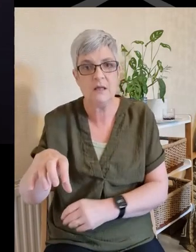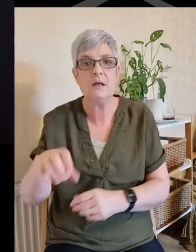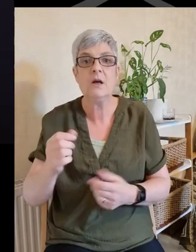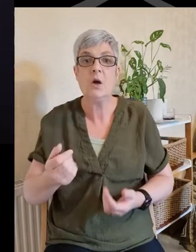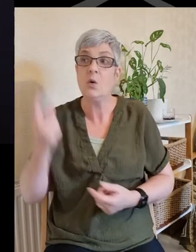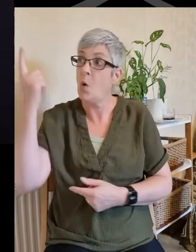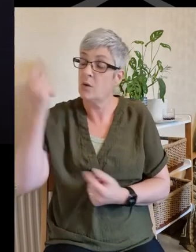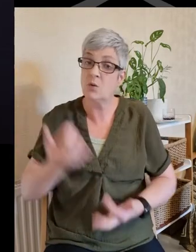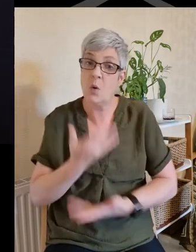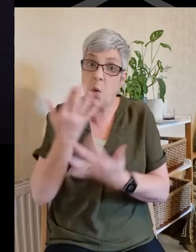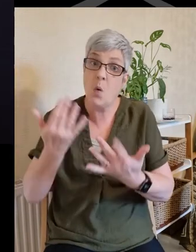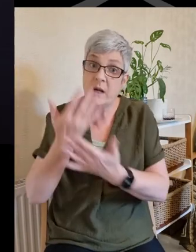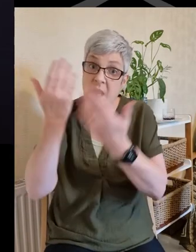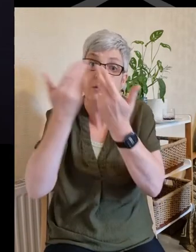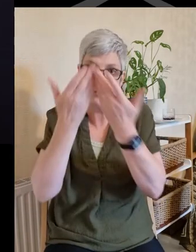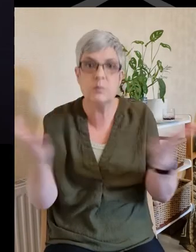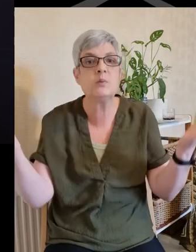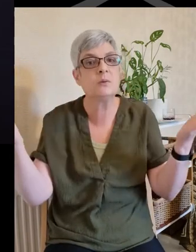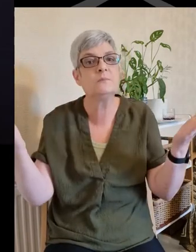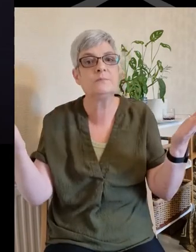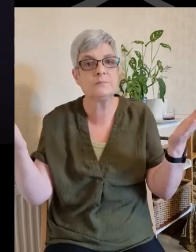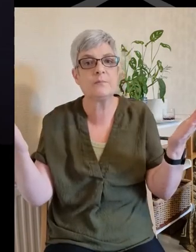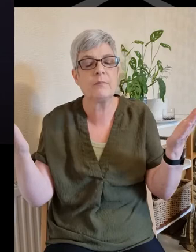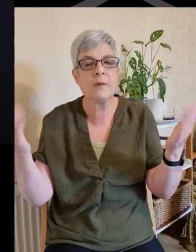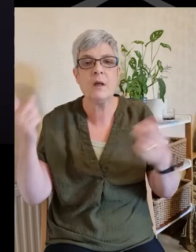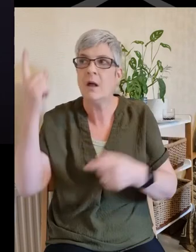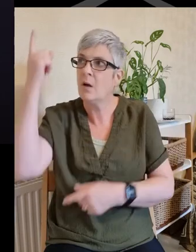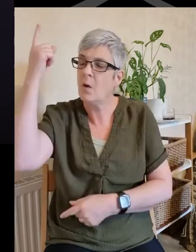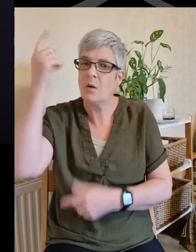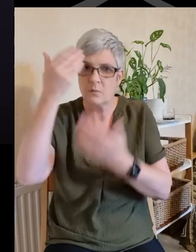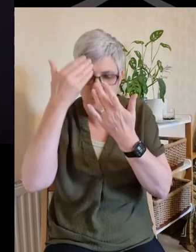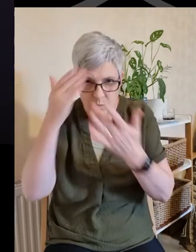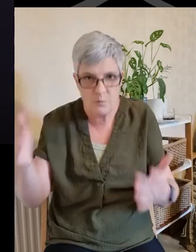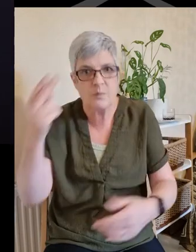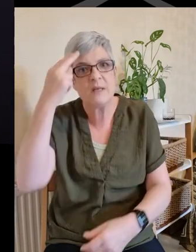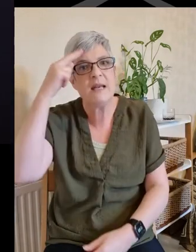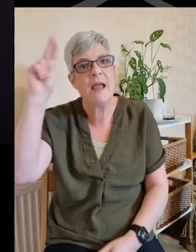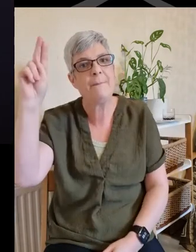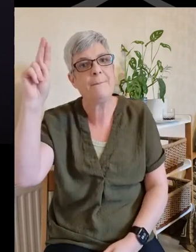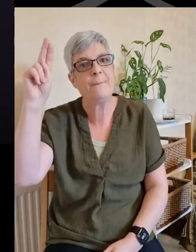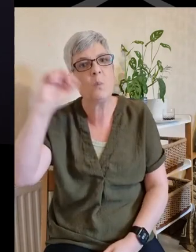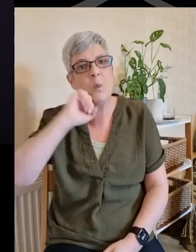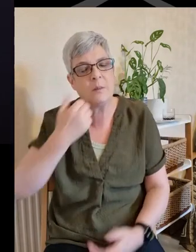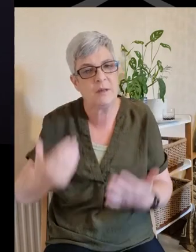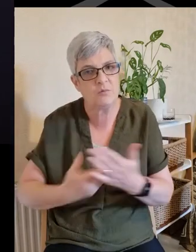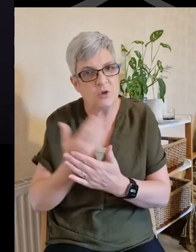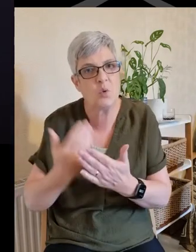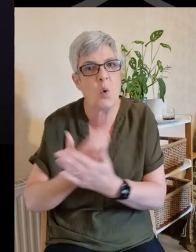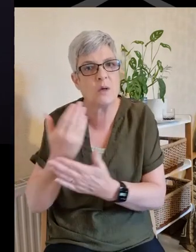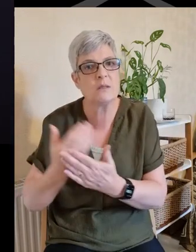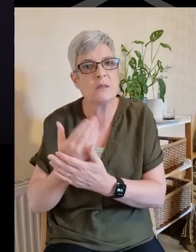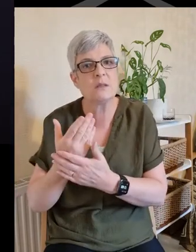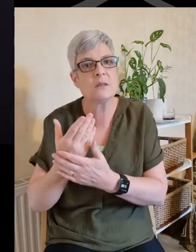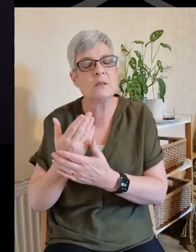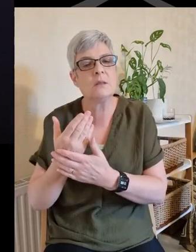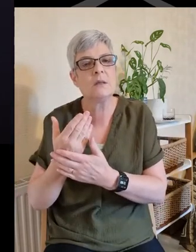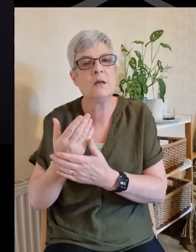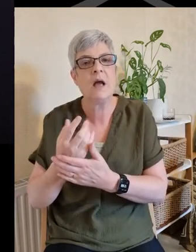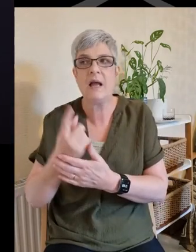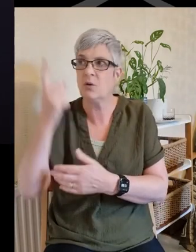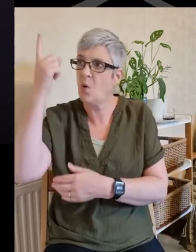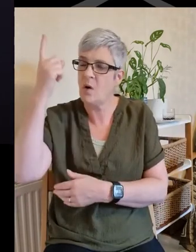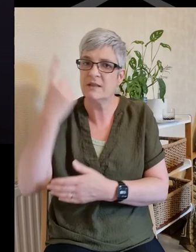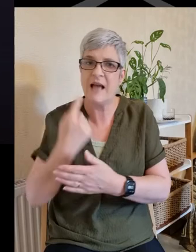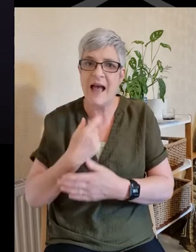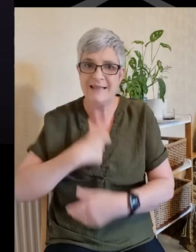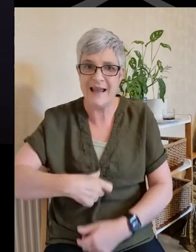of God would be revealed, the honor of God's name would be restored, and the truth of God's identity would